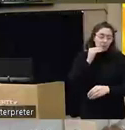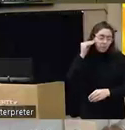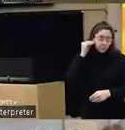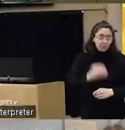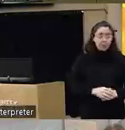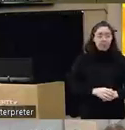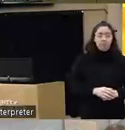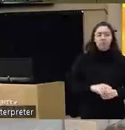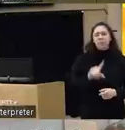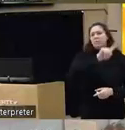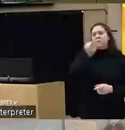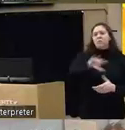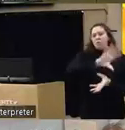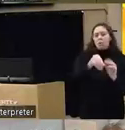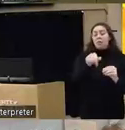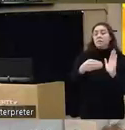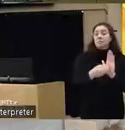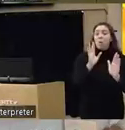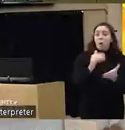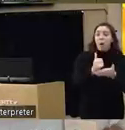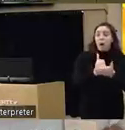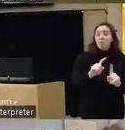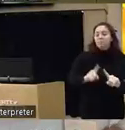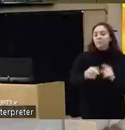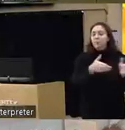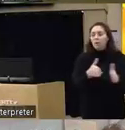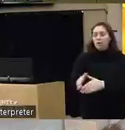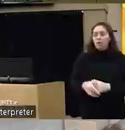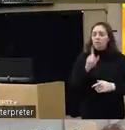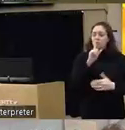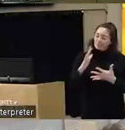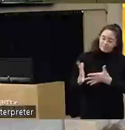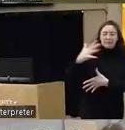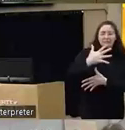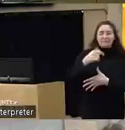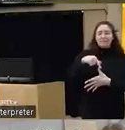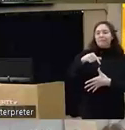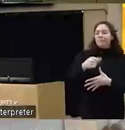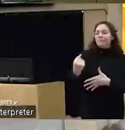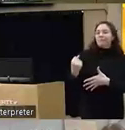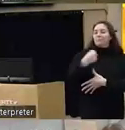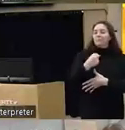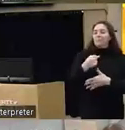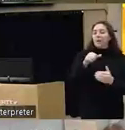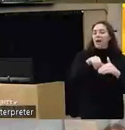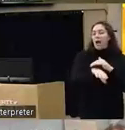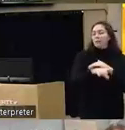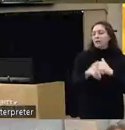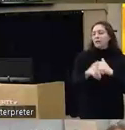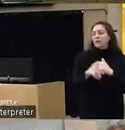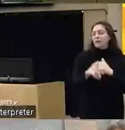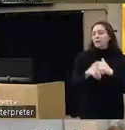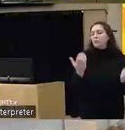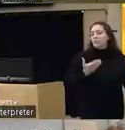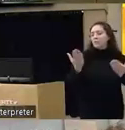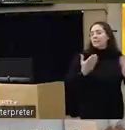us in a variety of ways. Obviously, it was thought to really prioritize access and improving access to mental health services,